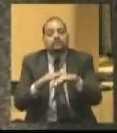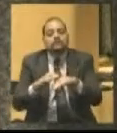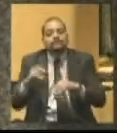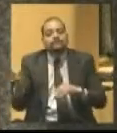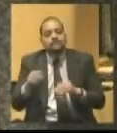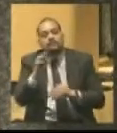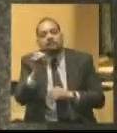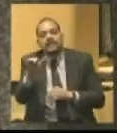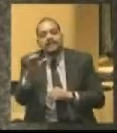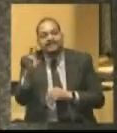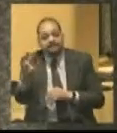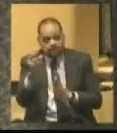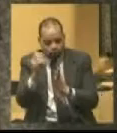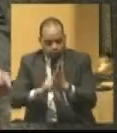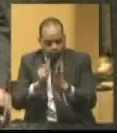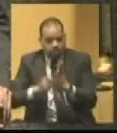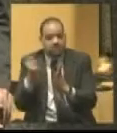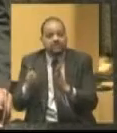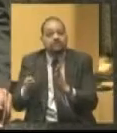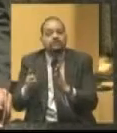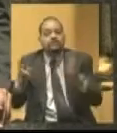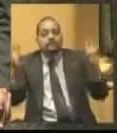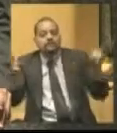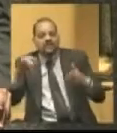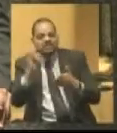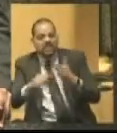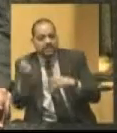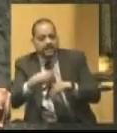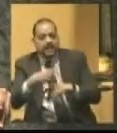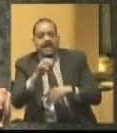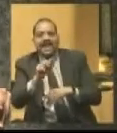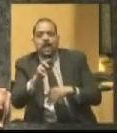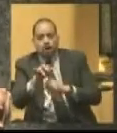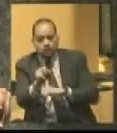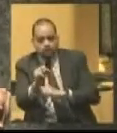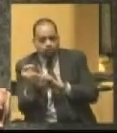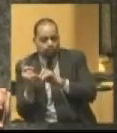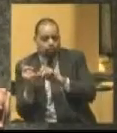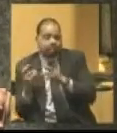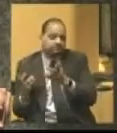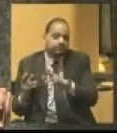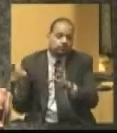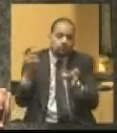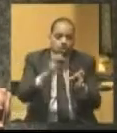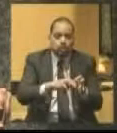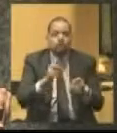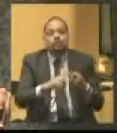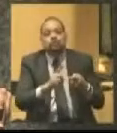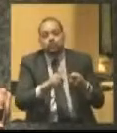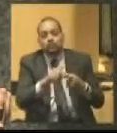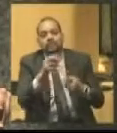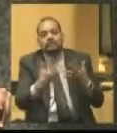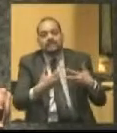7th, 1864. On that day, Ayres rode onto a plantation 10 miles outside of Huntsville, Alabama, and